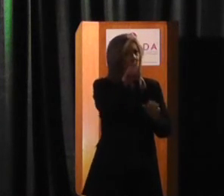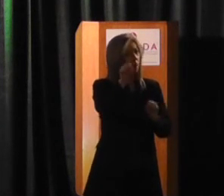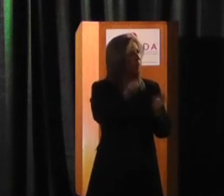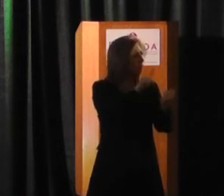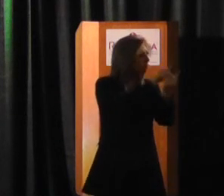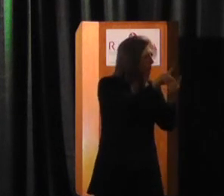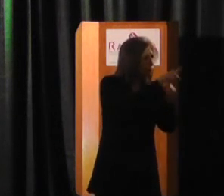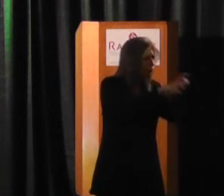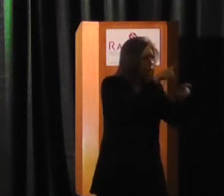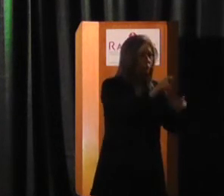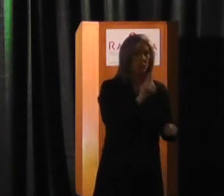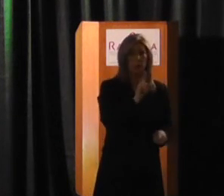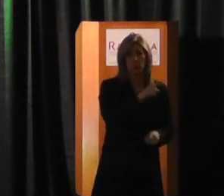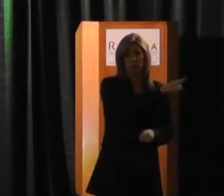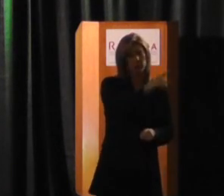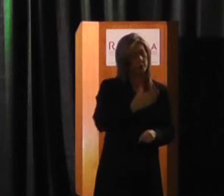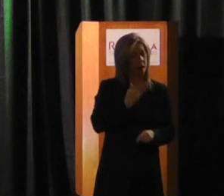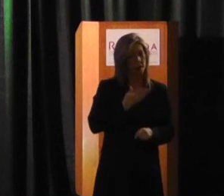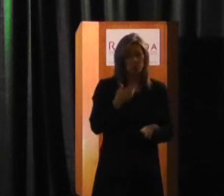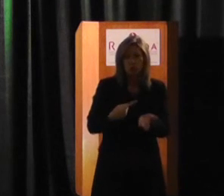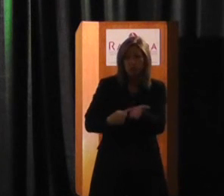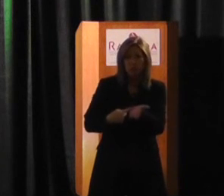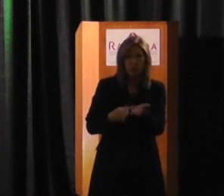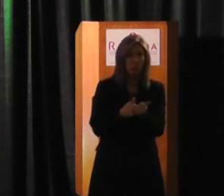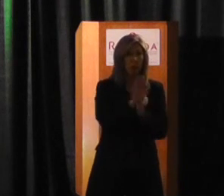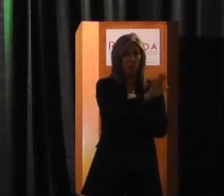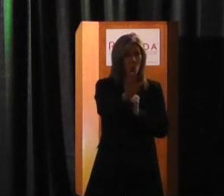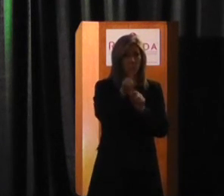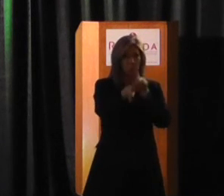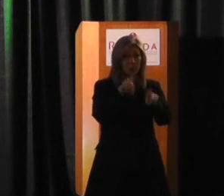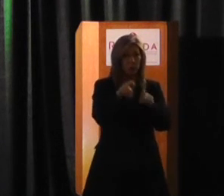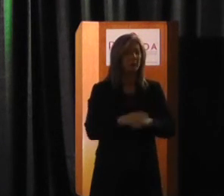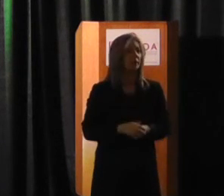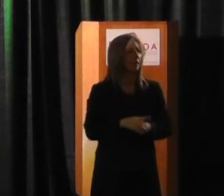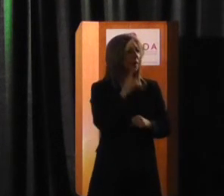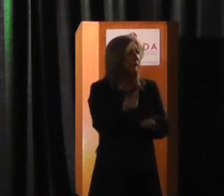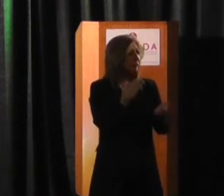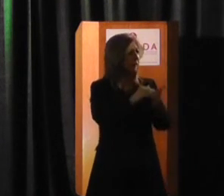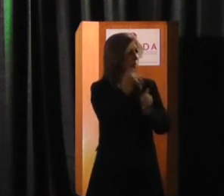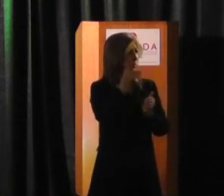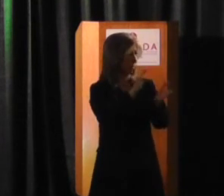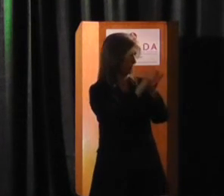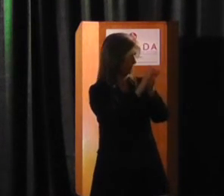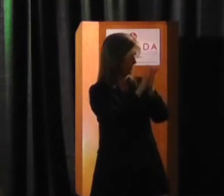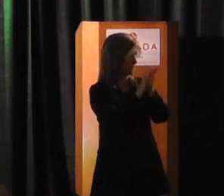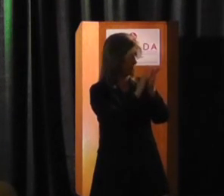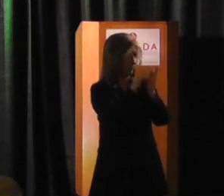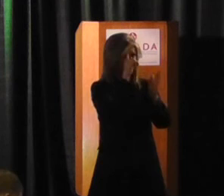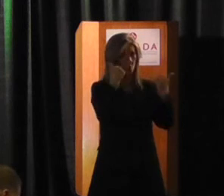free to come up. I'm sure they would be very happy to help you out with any questions that you may have. Let's give another round of applause for the